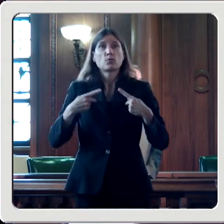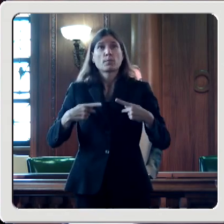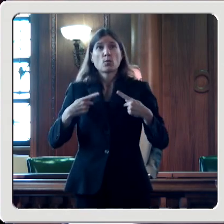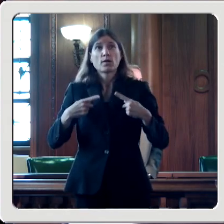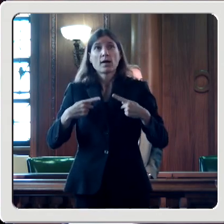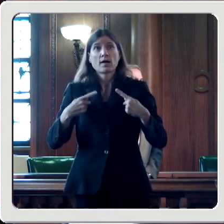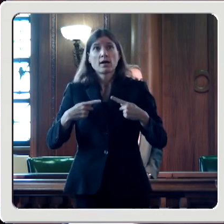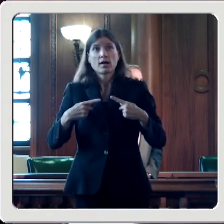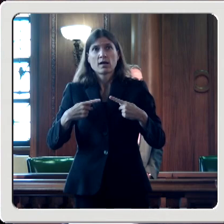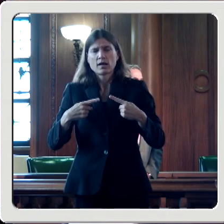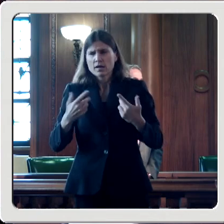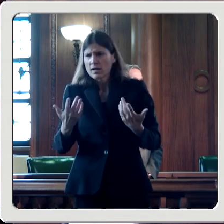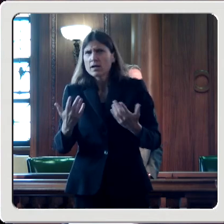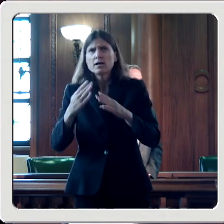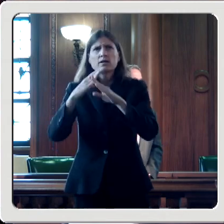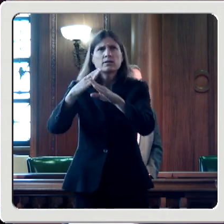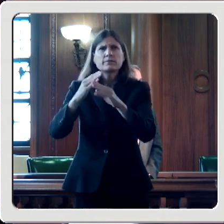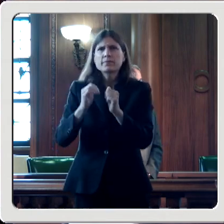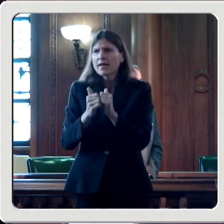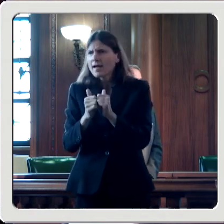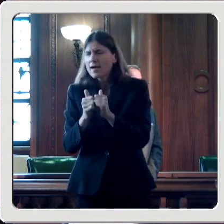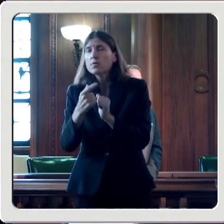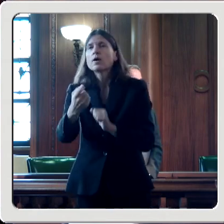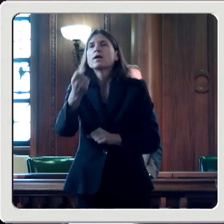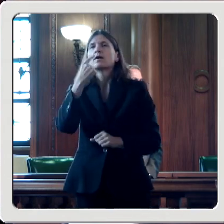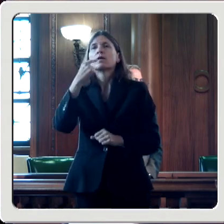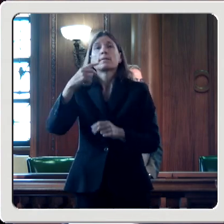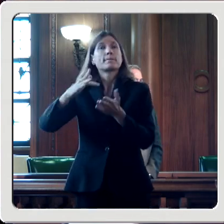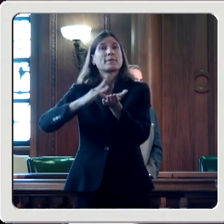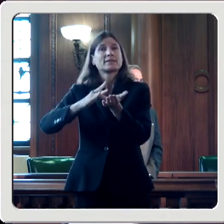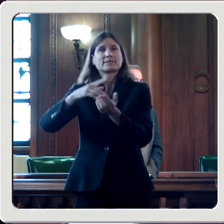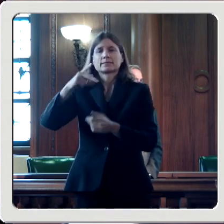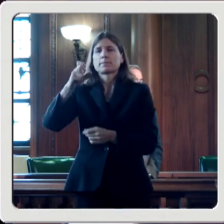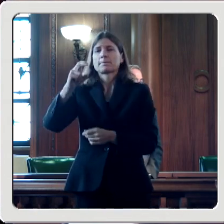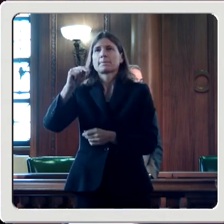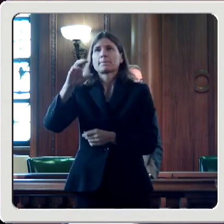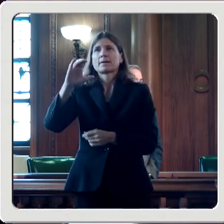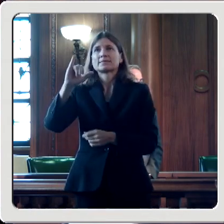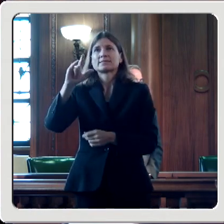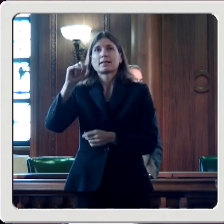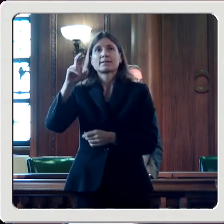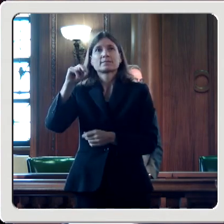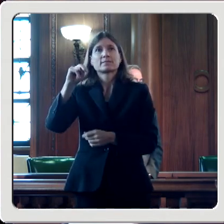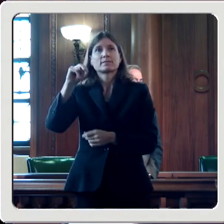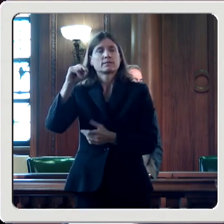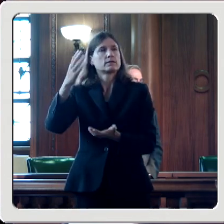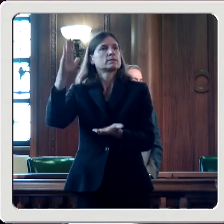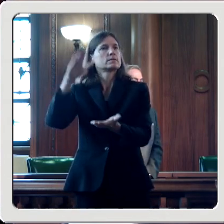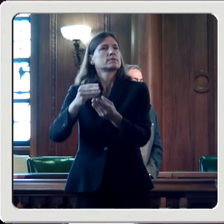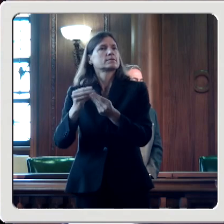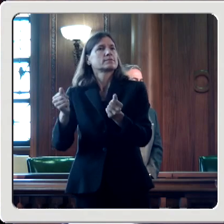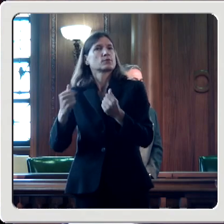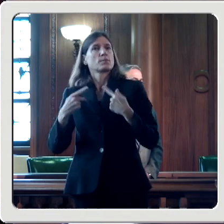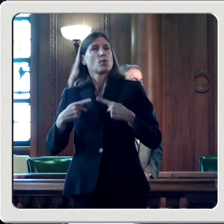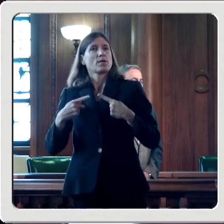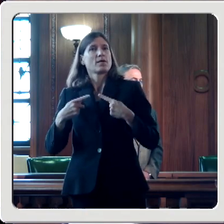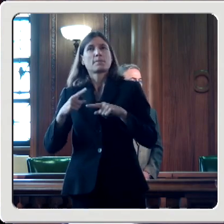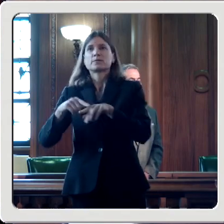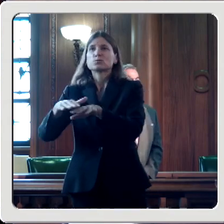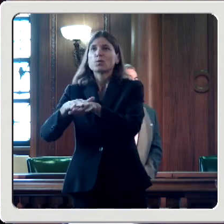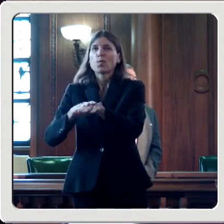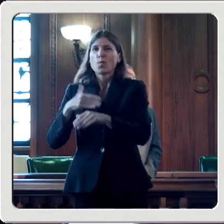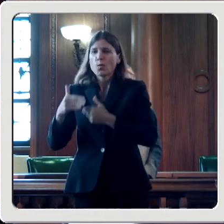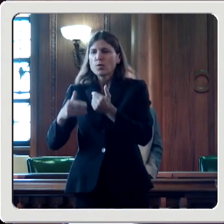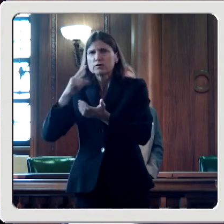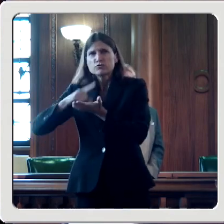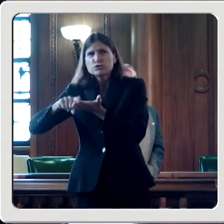it. We are using it in selected cases at Bay State Health under the emergency use authorization. A couple